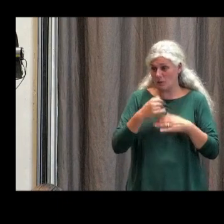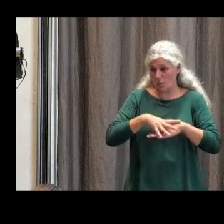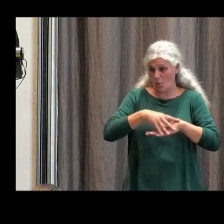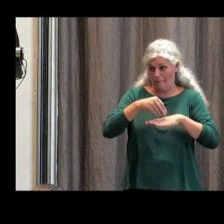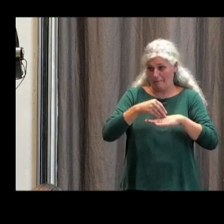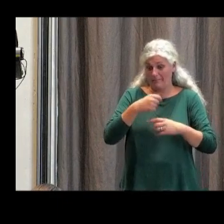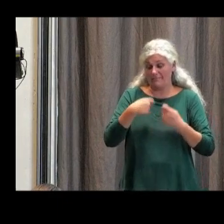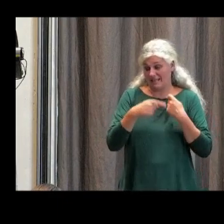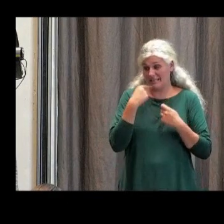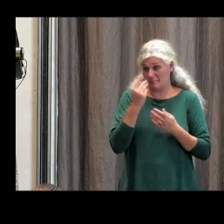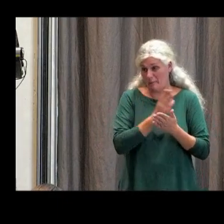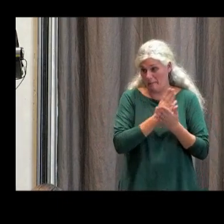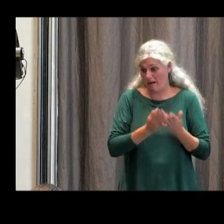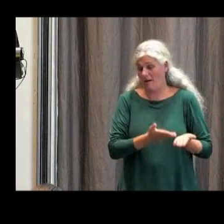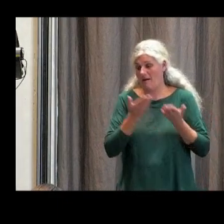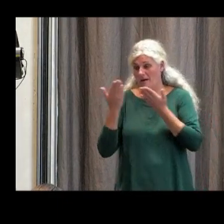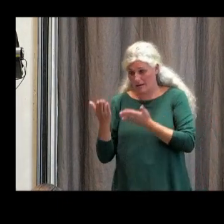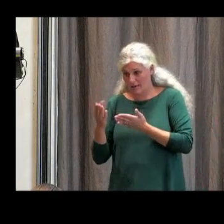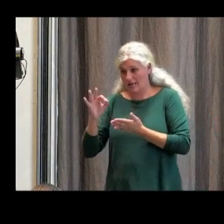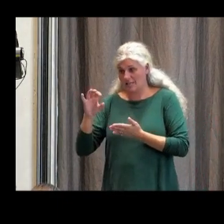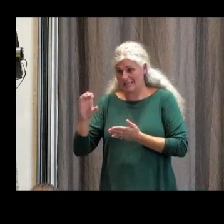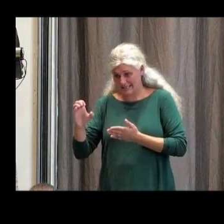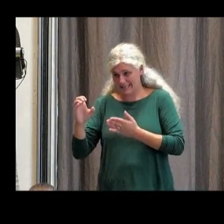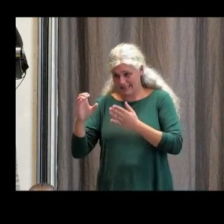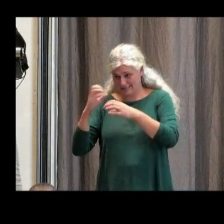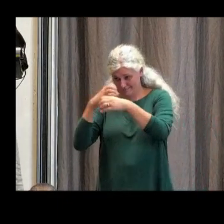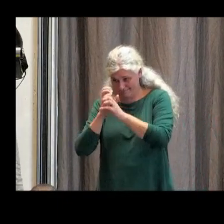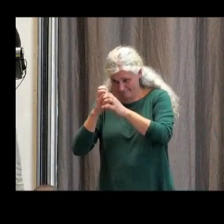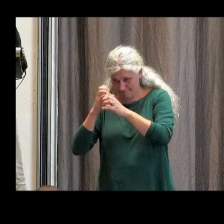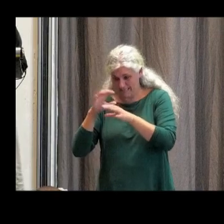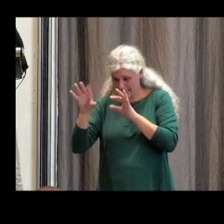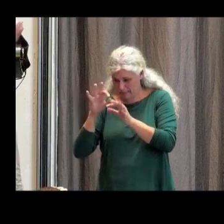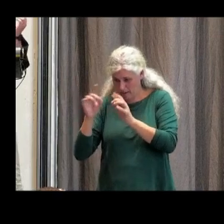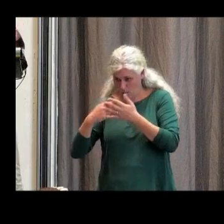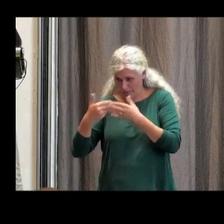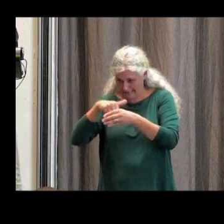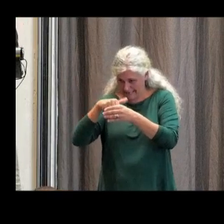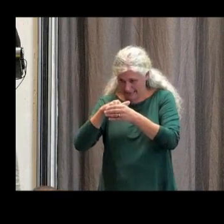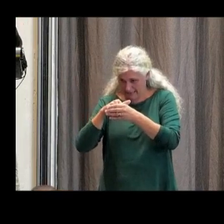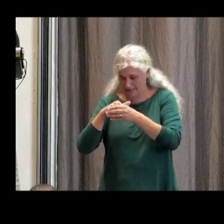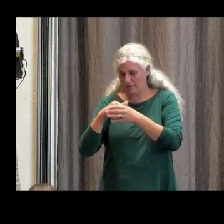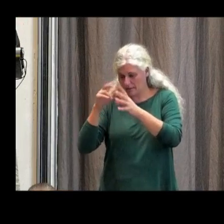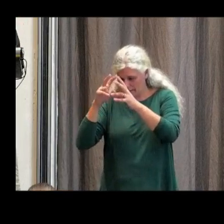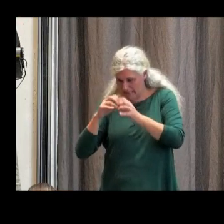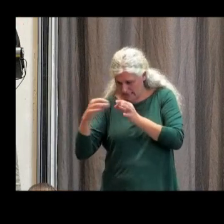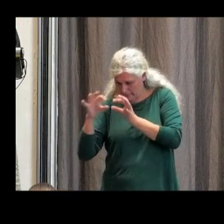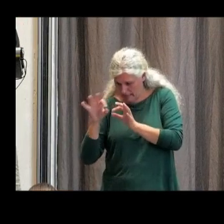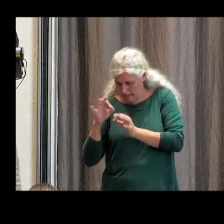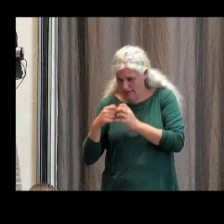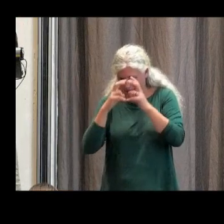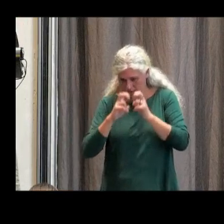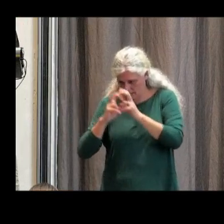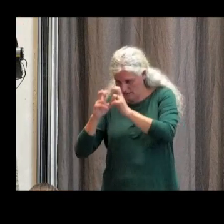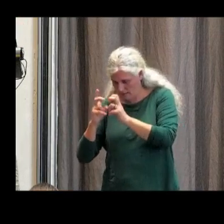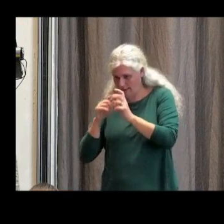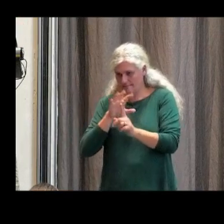then to the mass spectrometer, the GC mass spectrometer, separating out all our components and then detecting and identifying them.